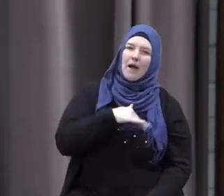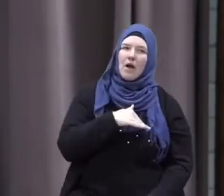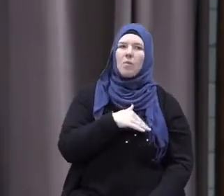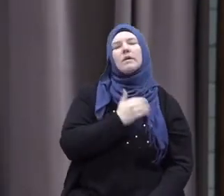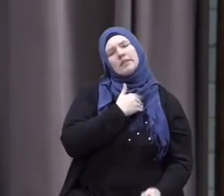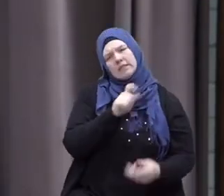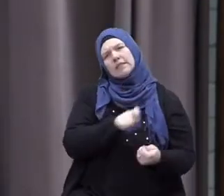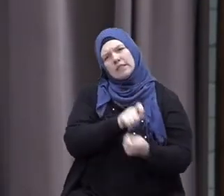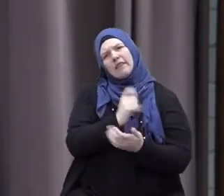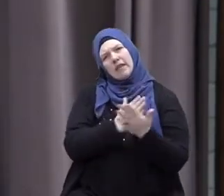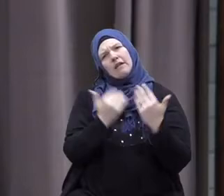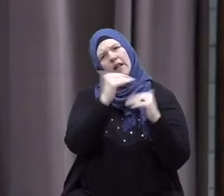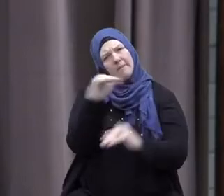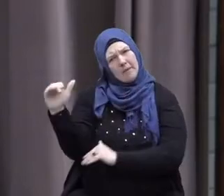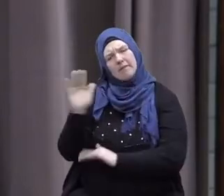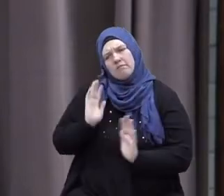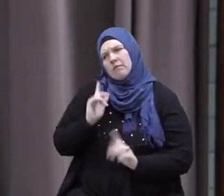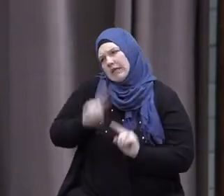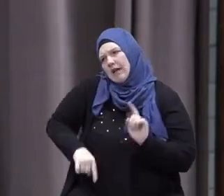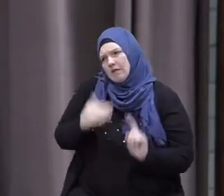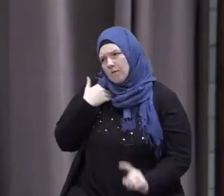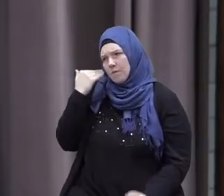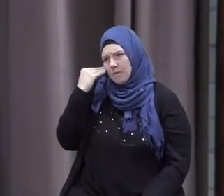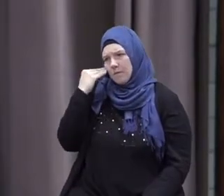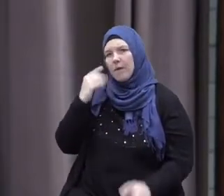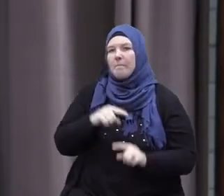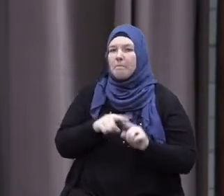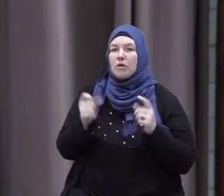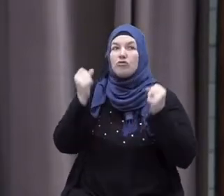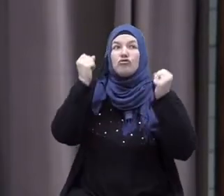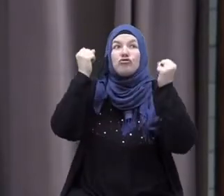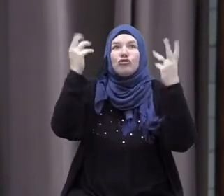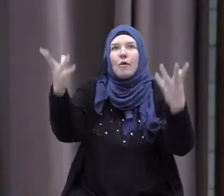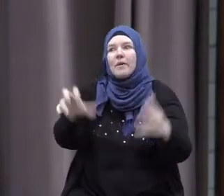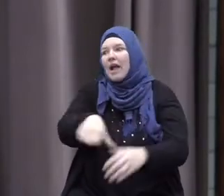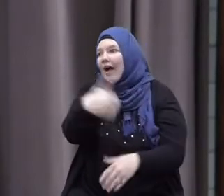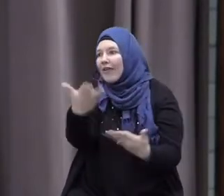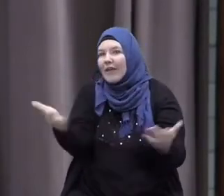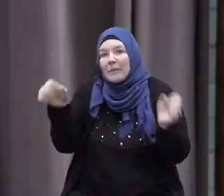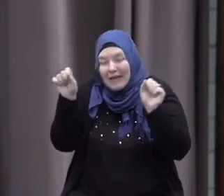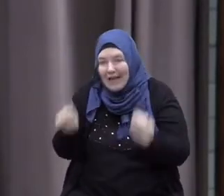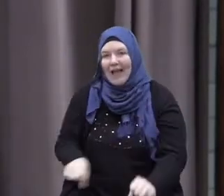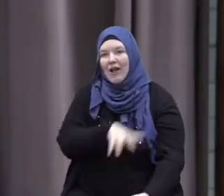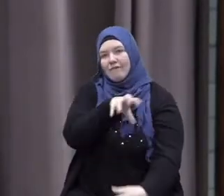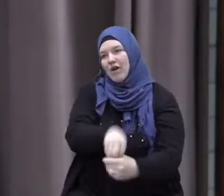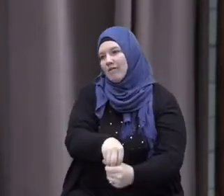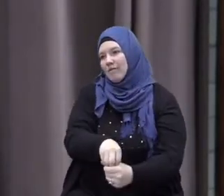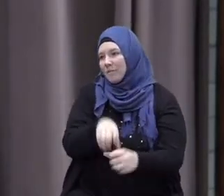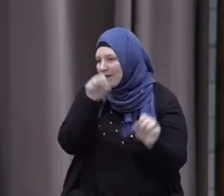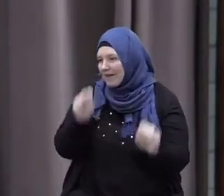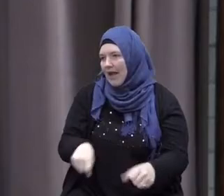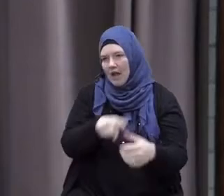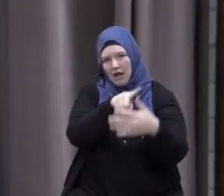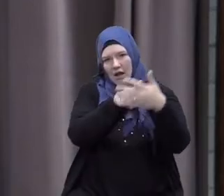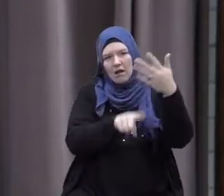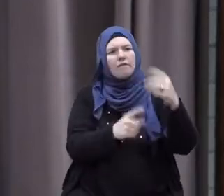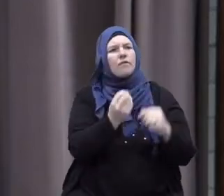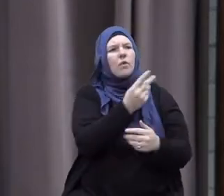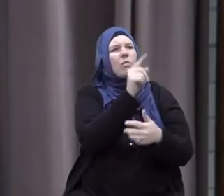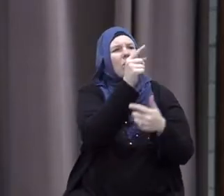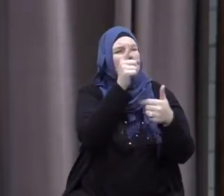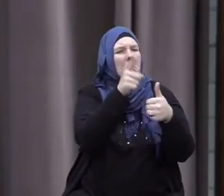we cannot do as a Muslim by the virtue of our faith, but there are so many other things that we could engage with the